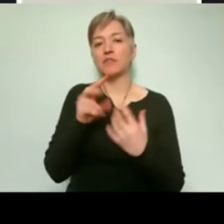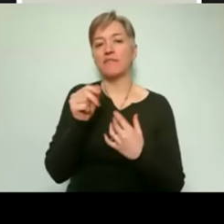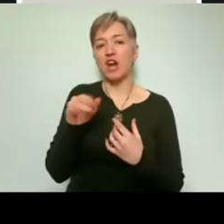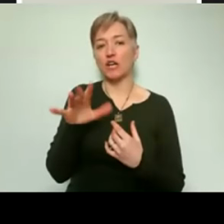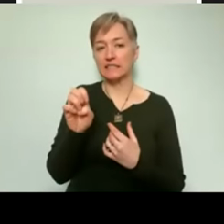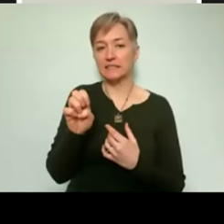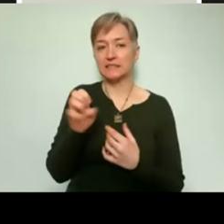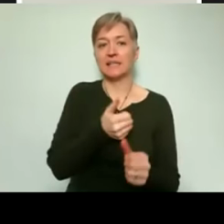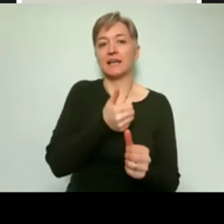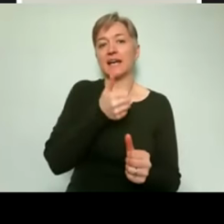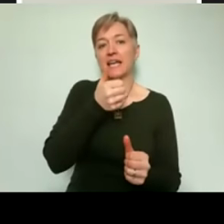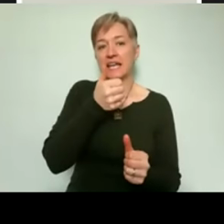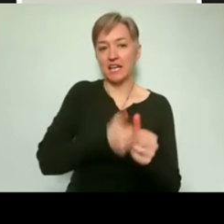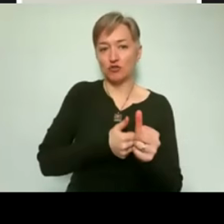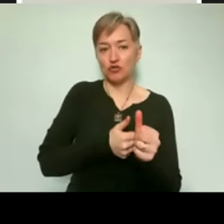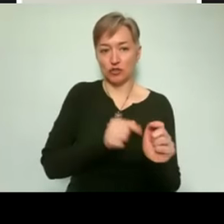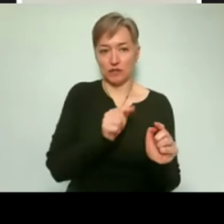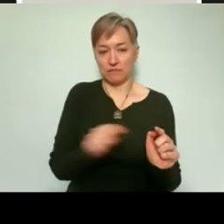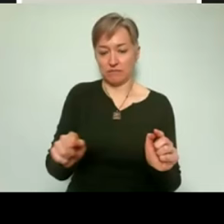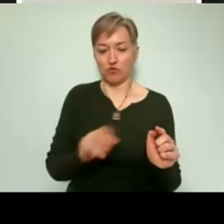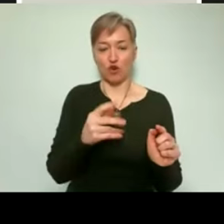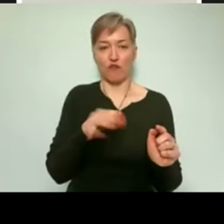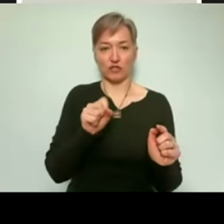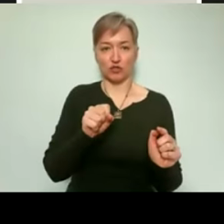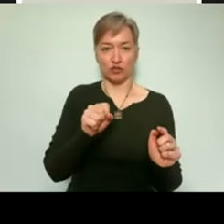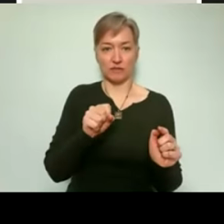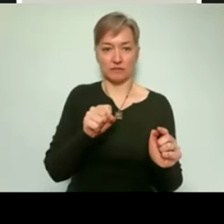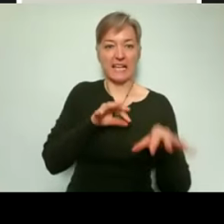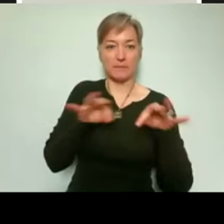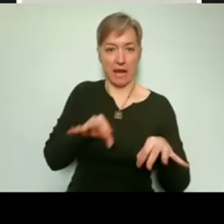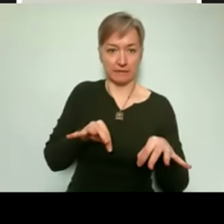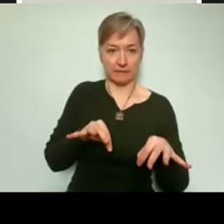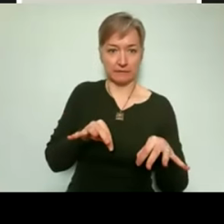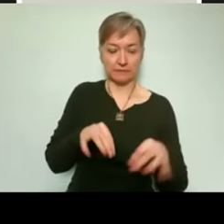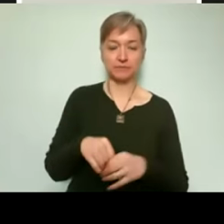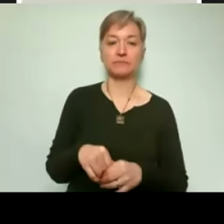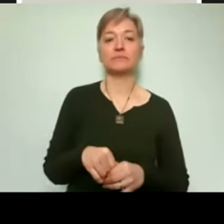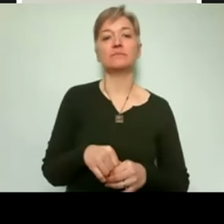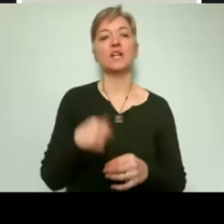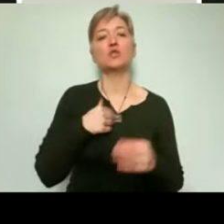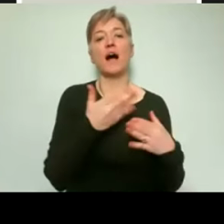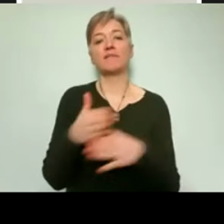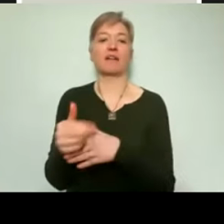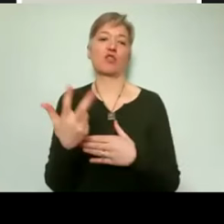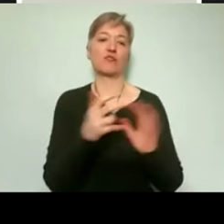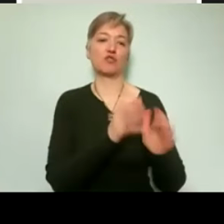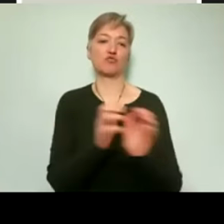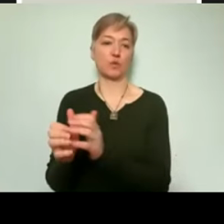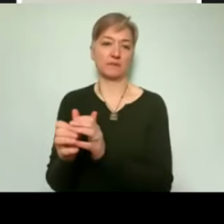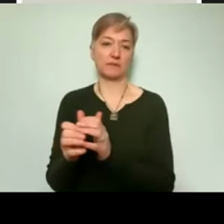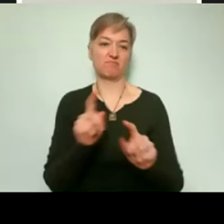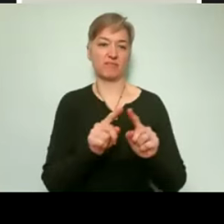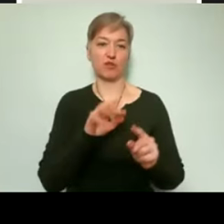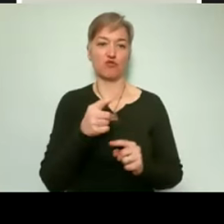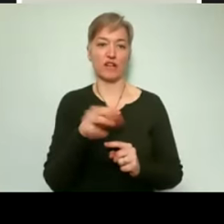by each of the regressors that were included in the model. And I've divided these up into 3 groups, which I'm going to be using